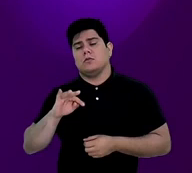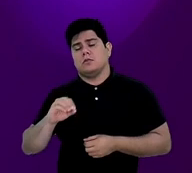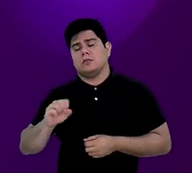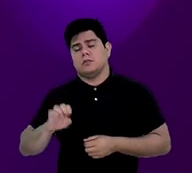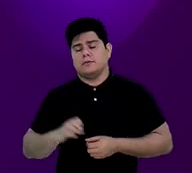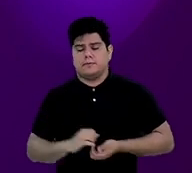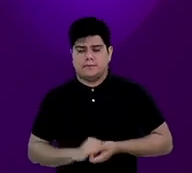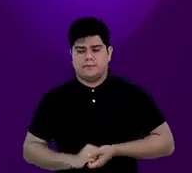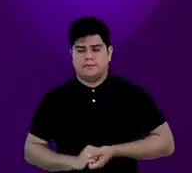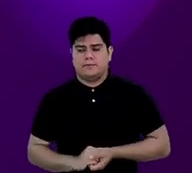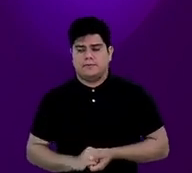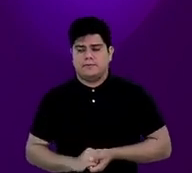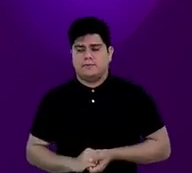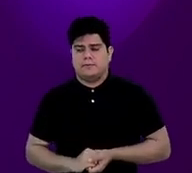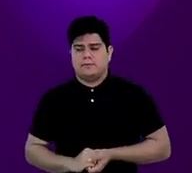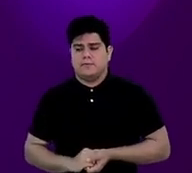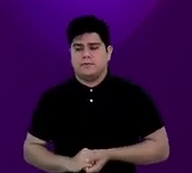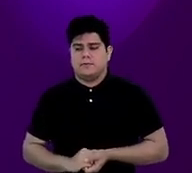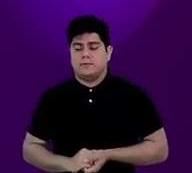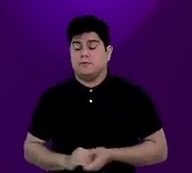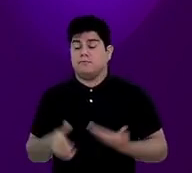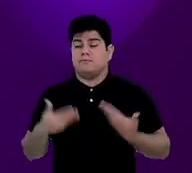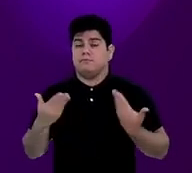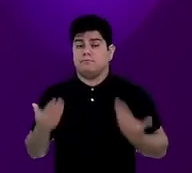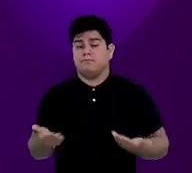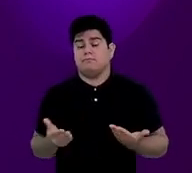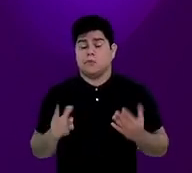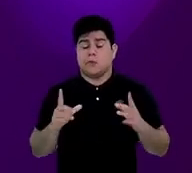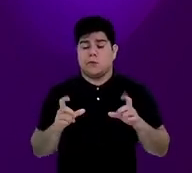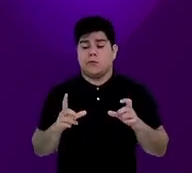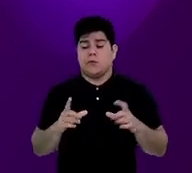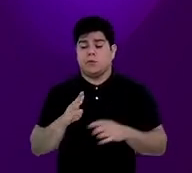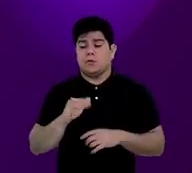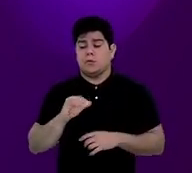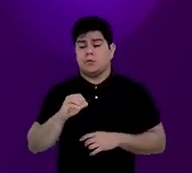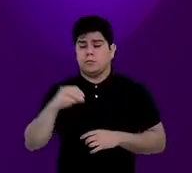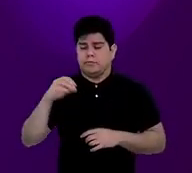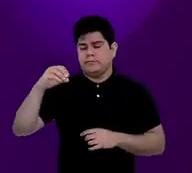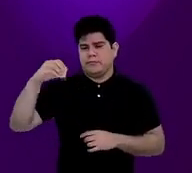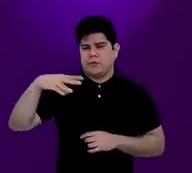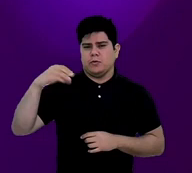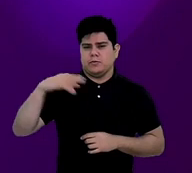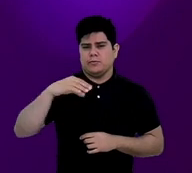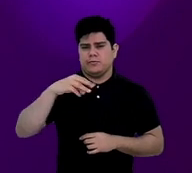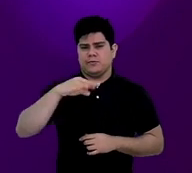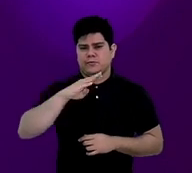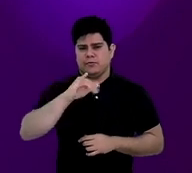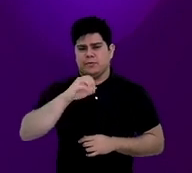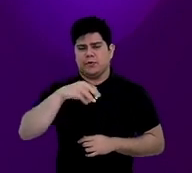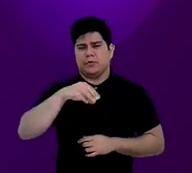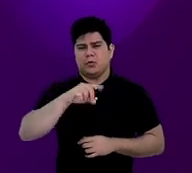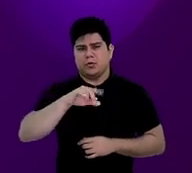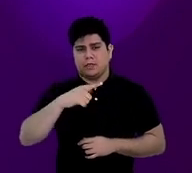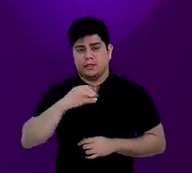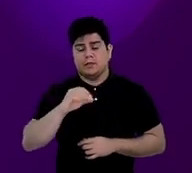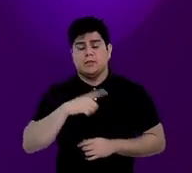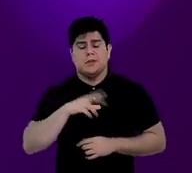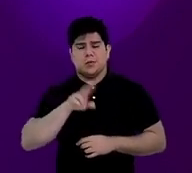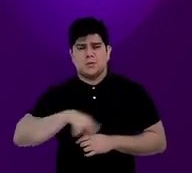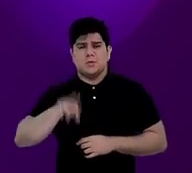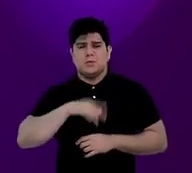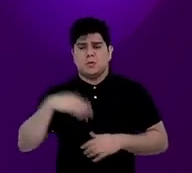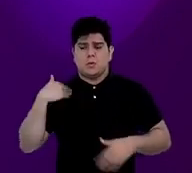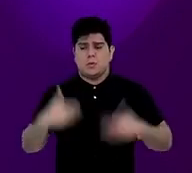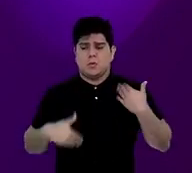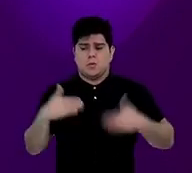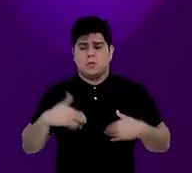So PBM, as you all know, is used all over the body for all kinds of different diseases